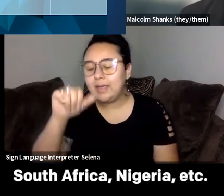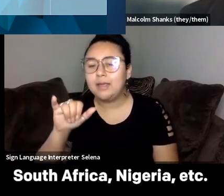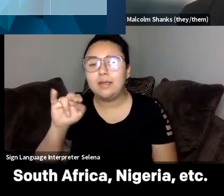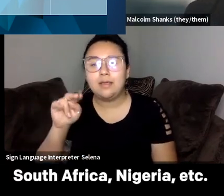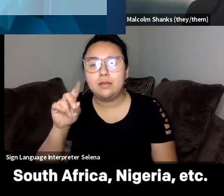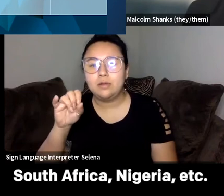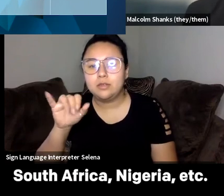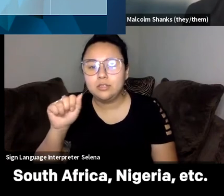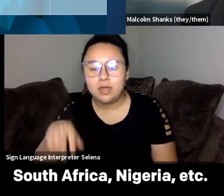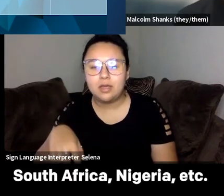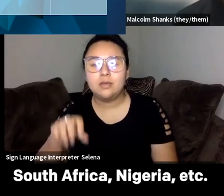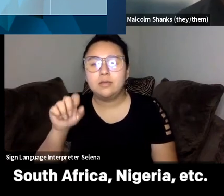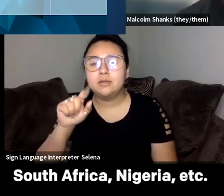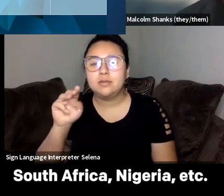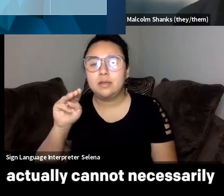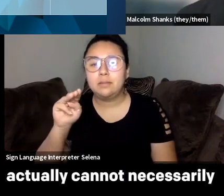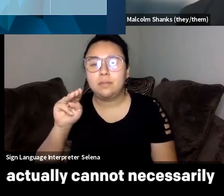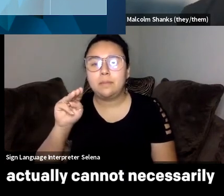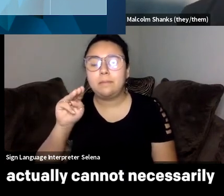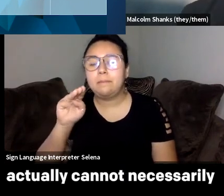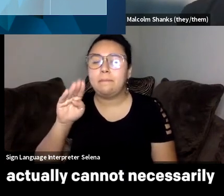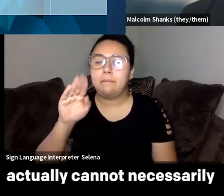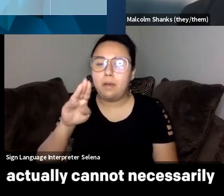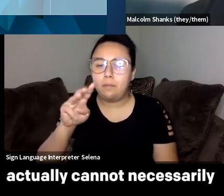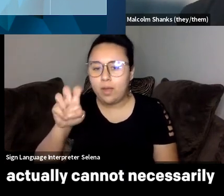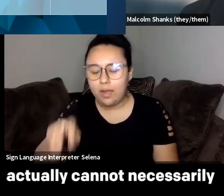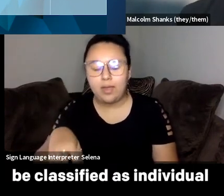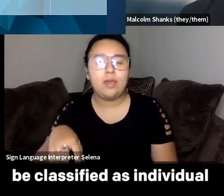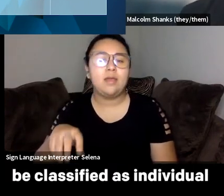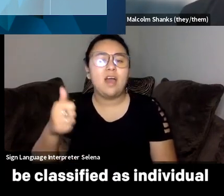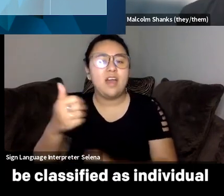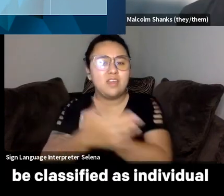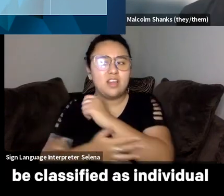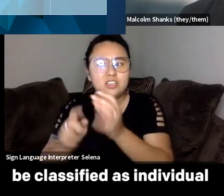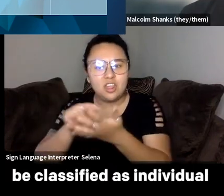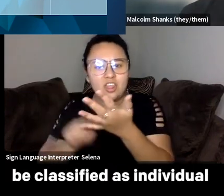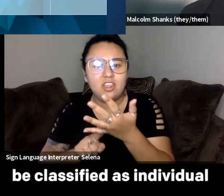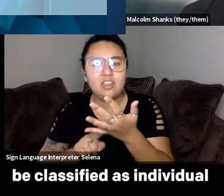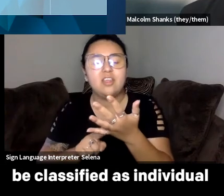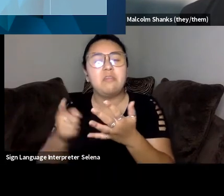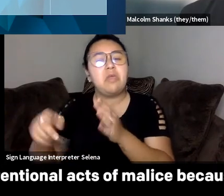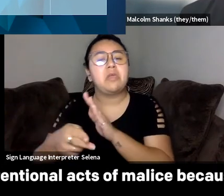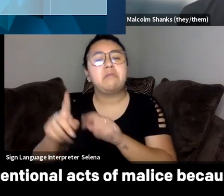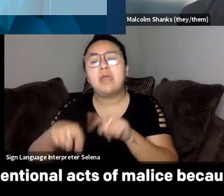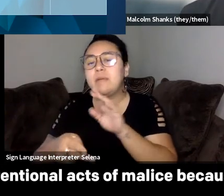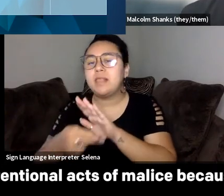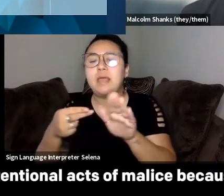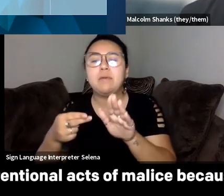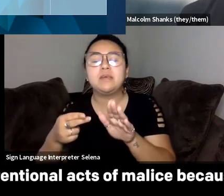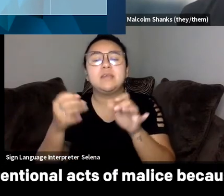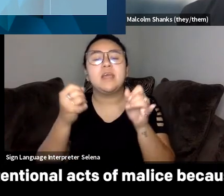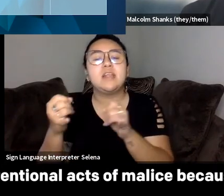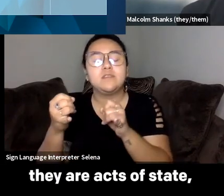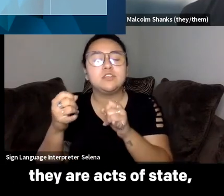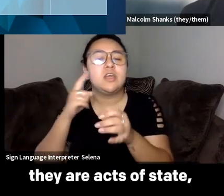South Africa, Nigeria, et cetera, actually cannot necessarily be classified as individual intentional acts of